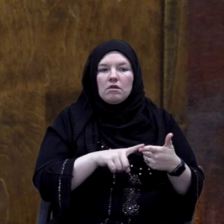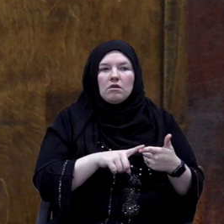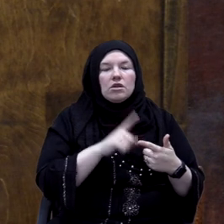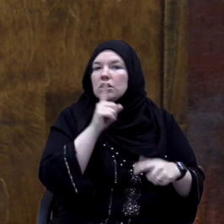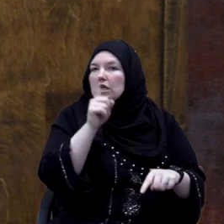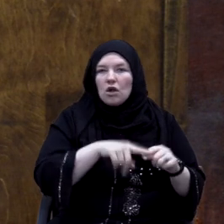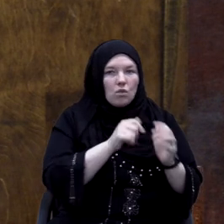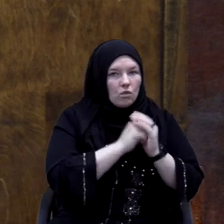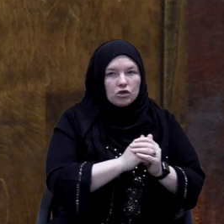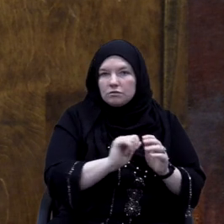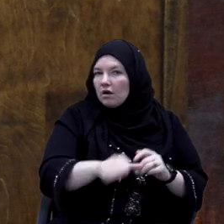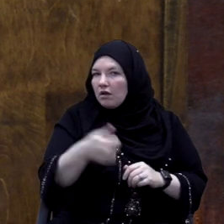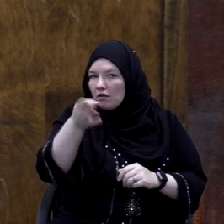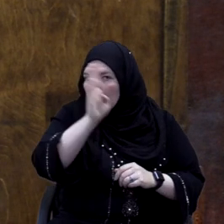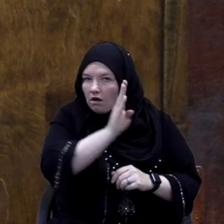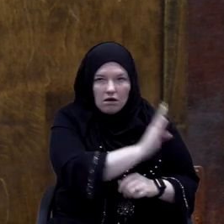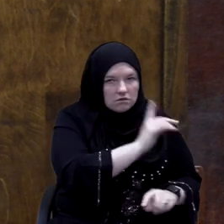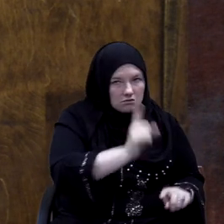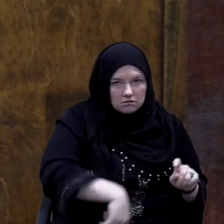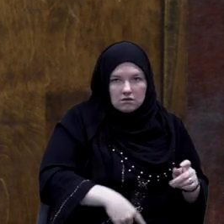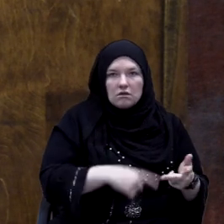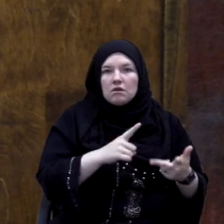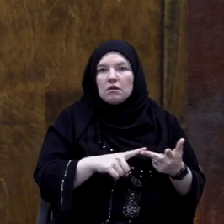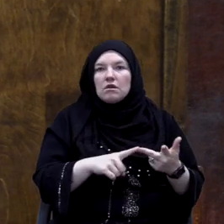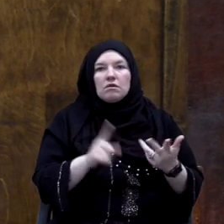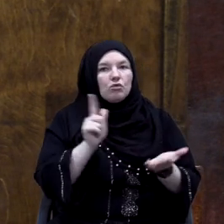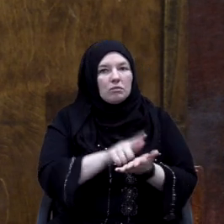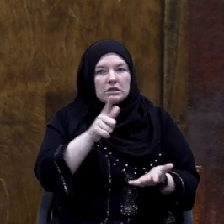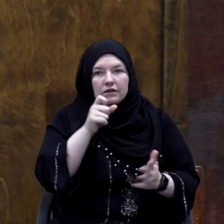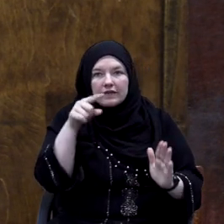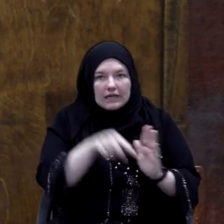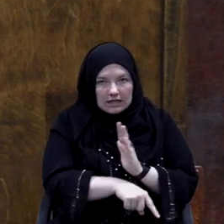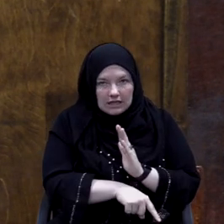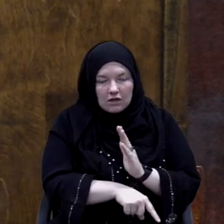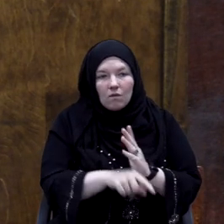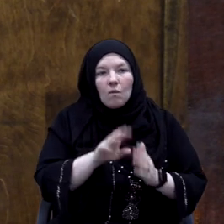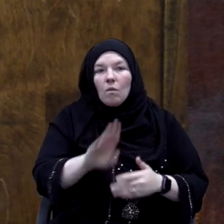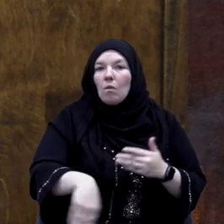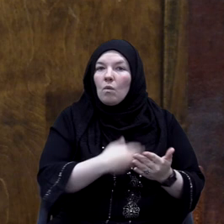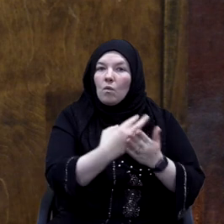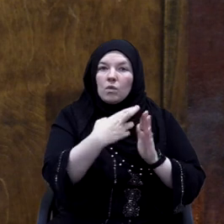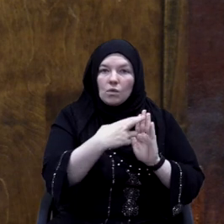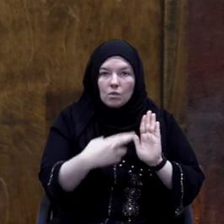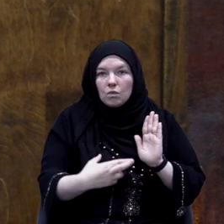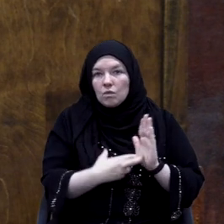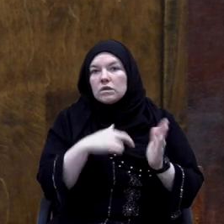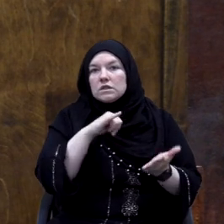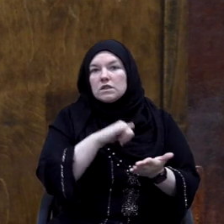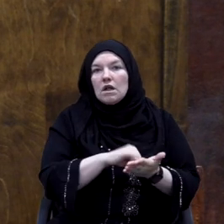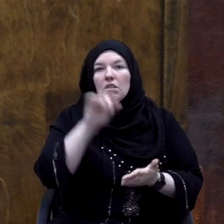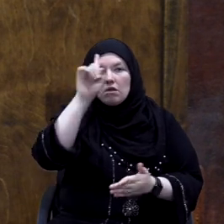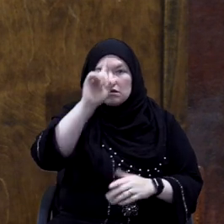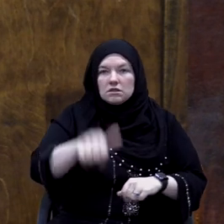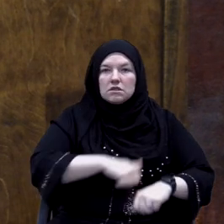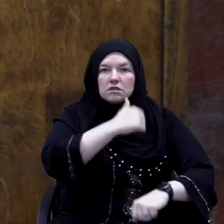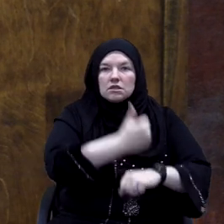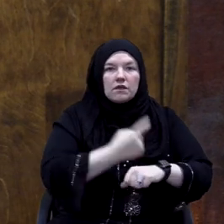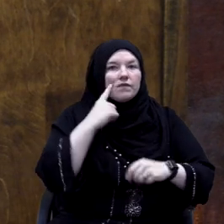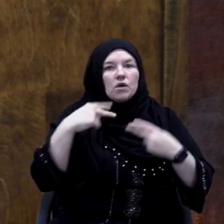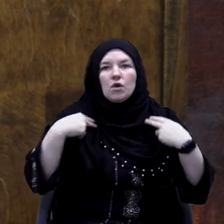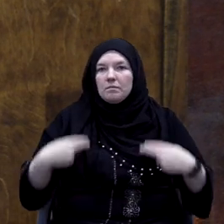shirk. You find the prohibition of killing. So all the rules that Allah has set for